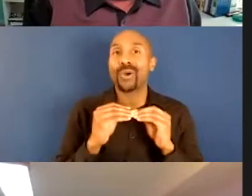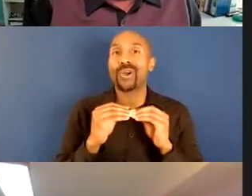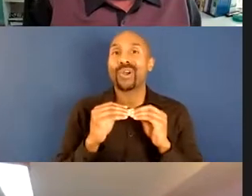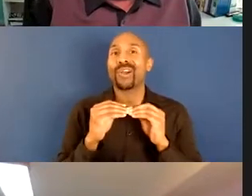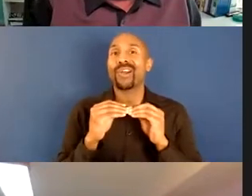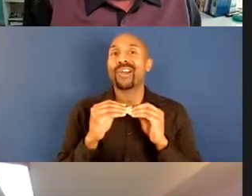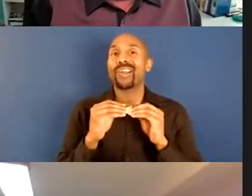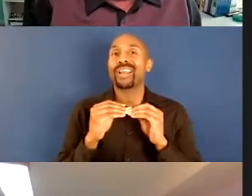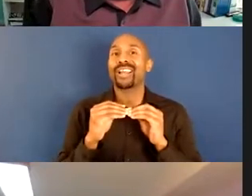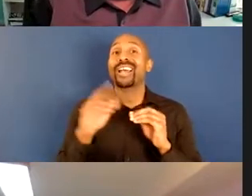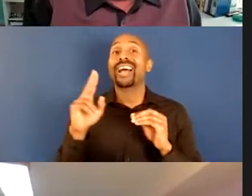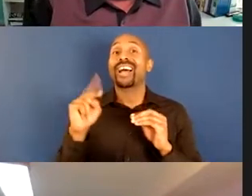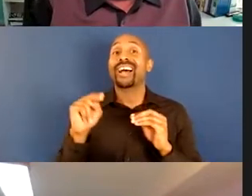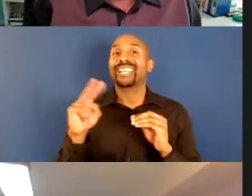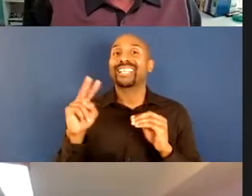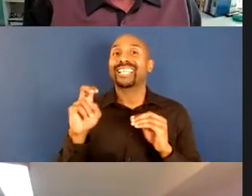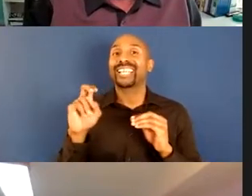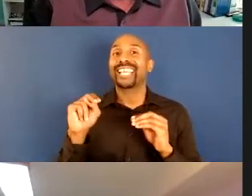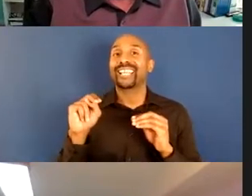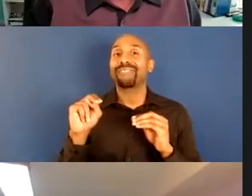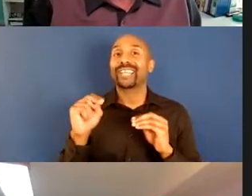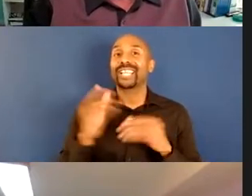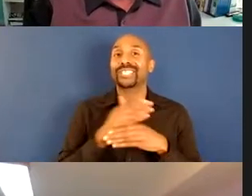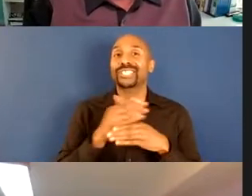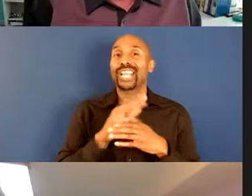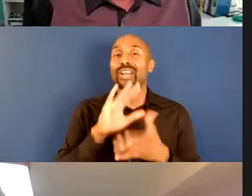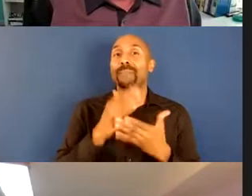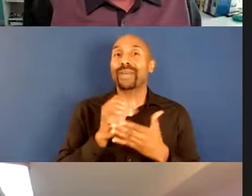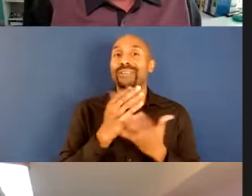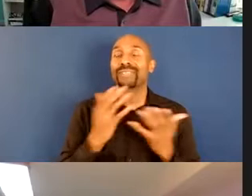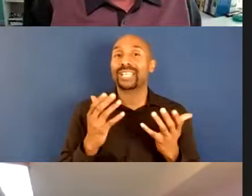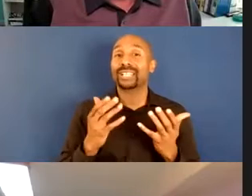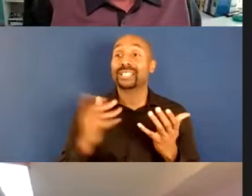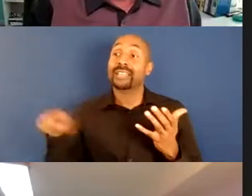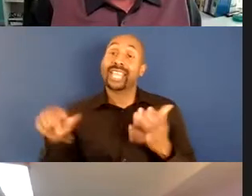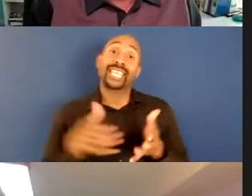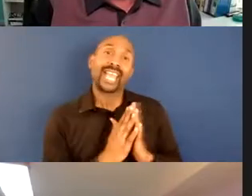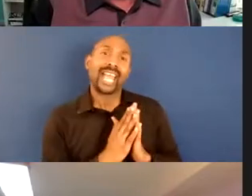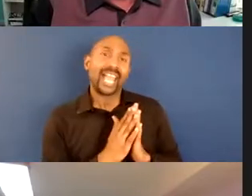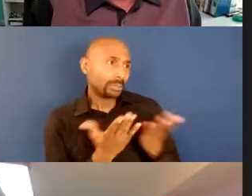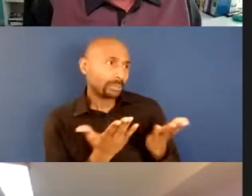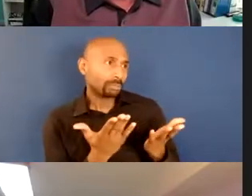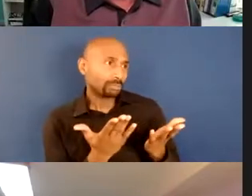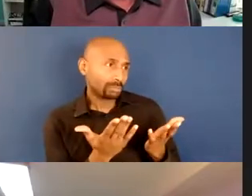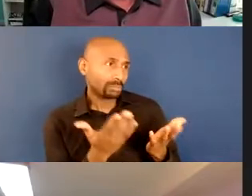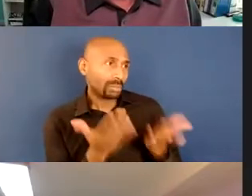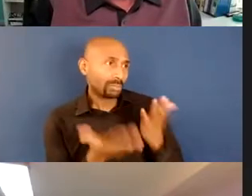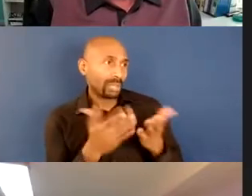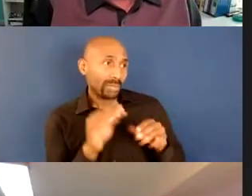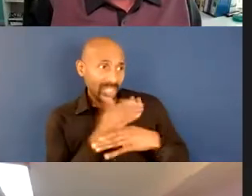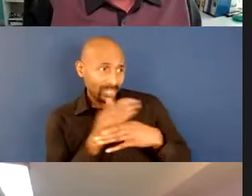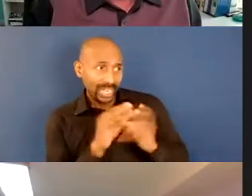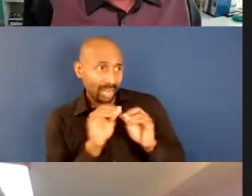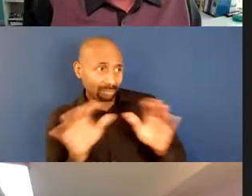spread out some of what I ended up with, and they could be right, especially when I'm sitting on stolen land. And